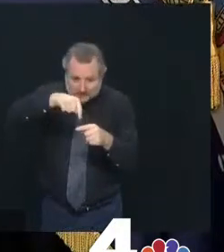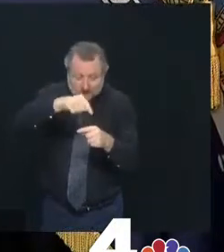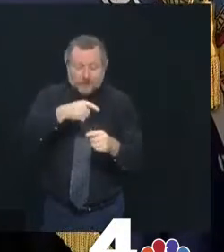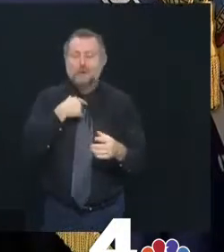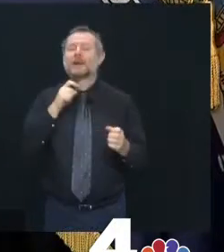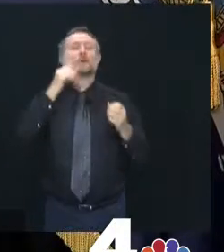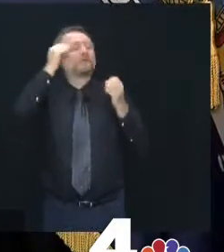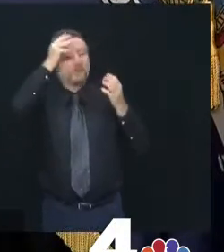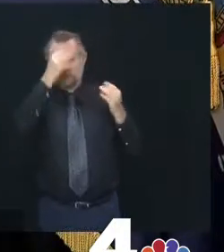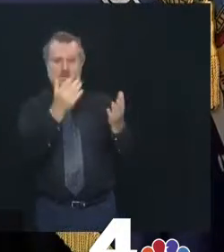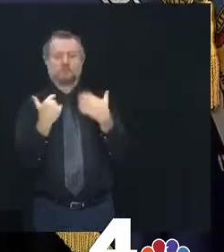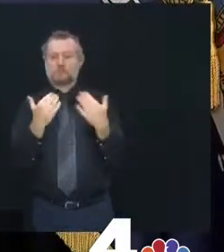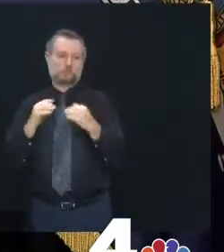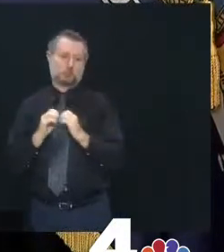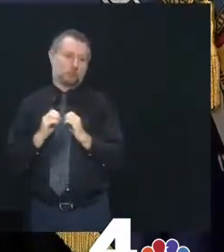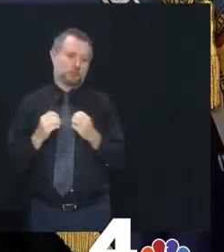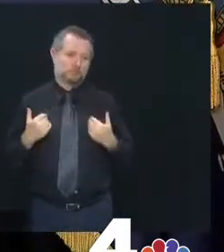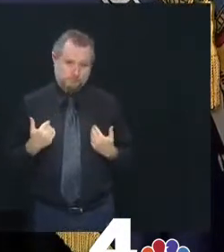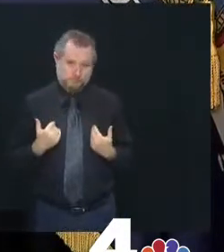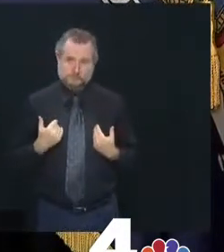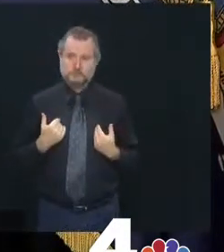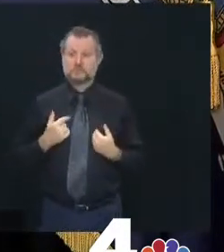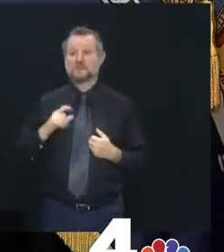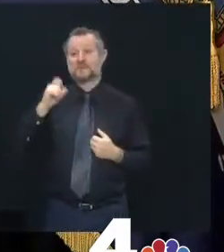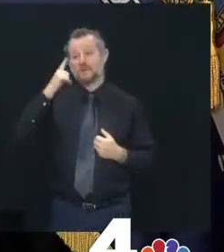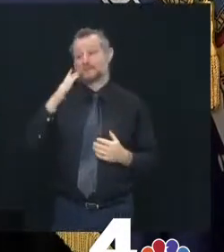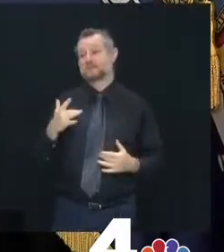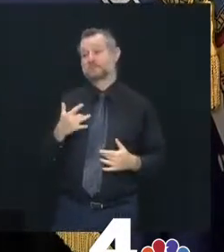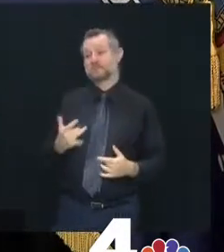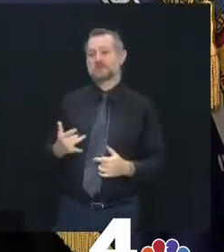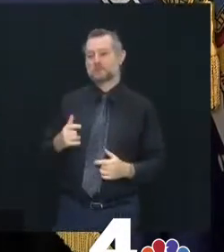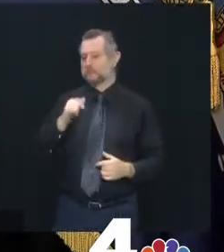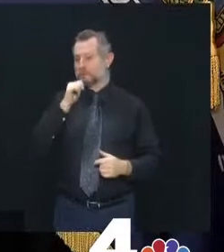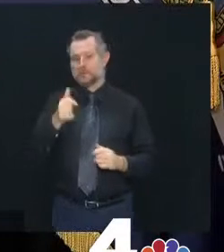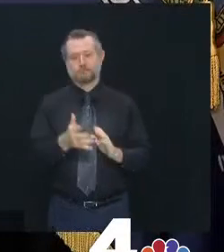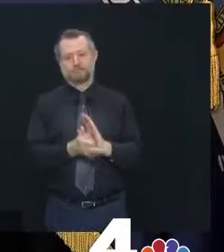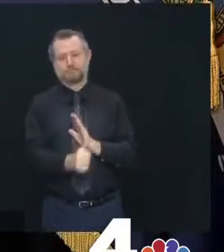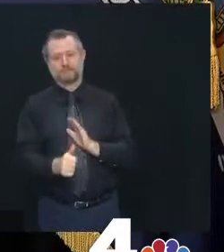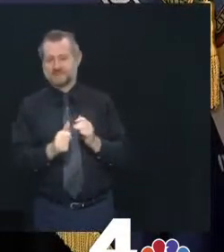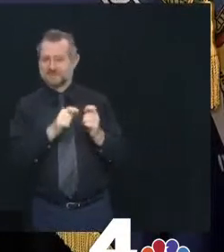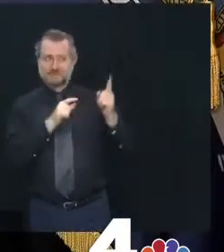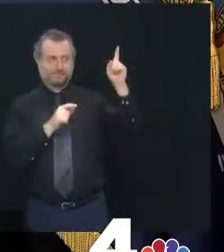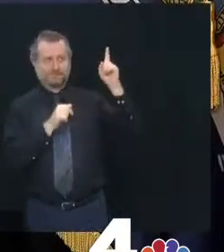details. And government normally is not good at details.